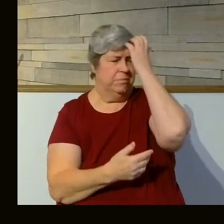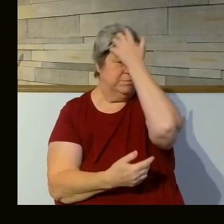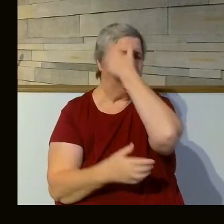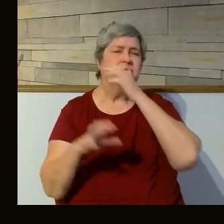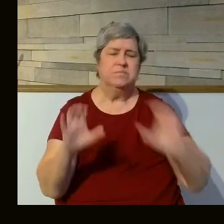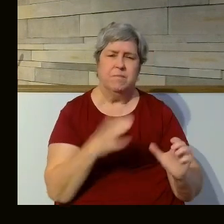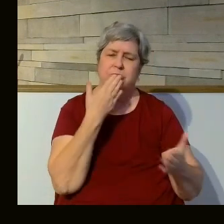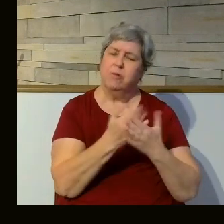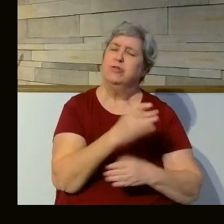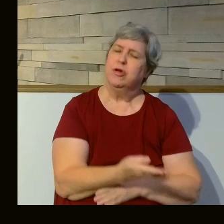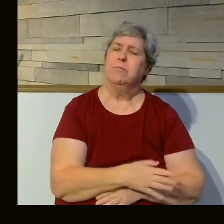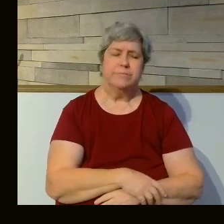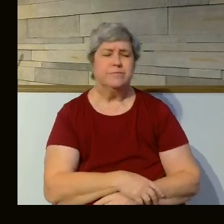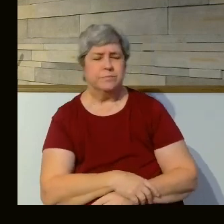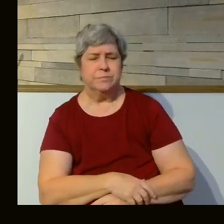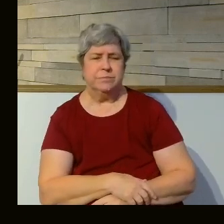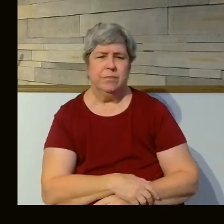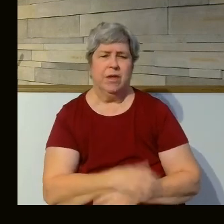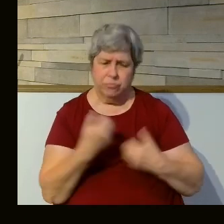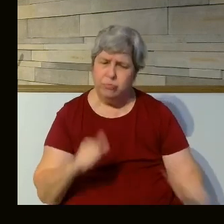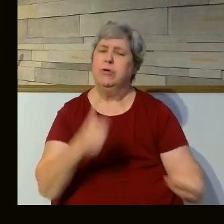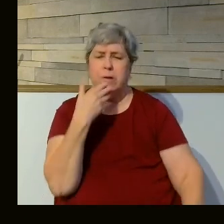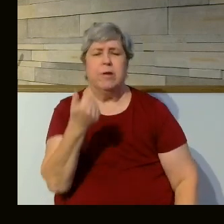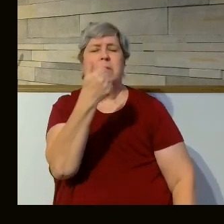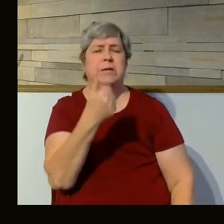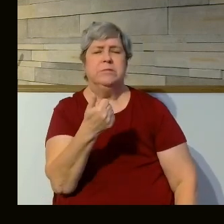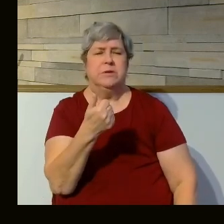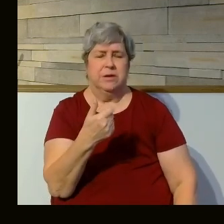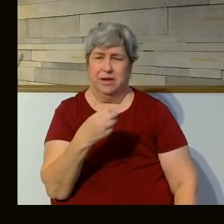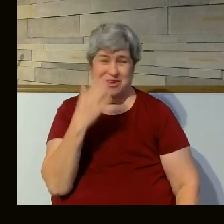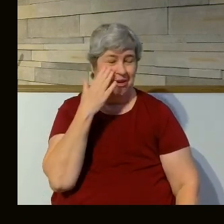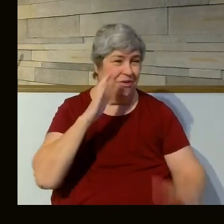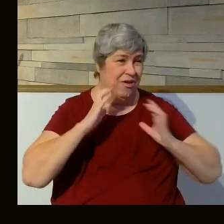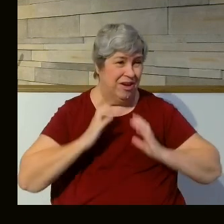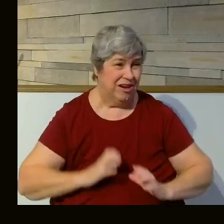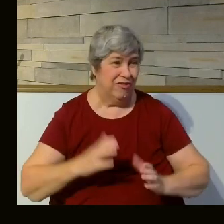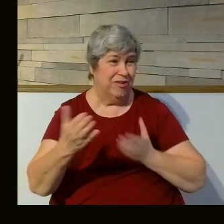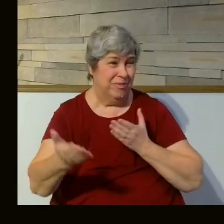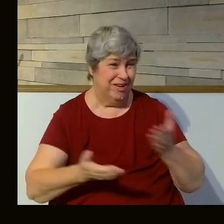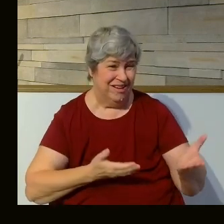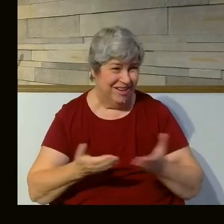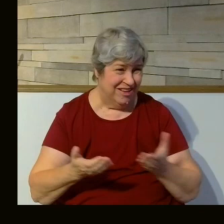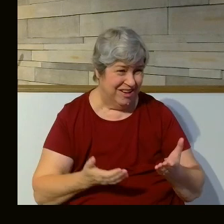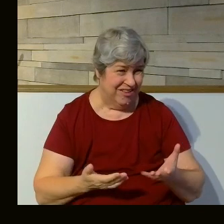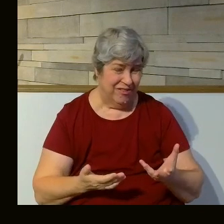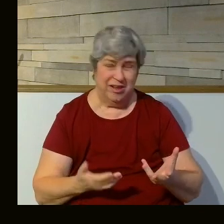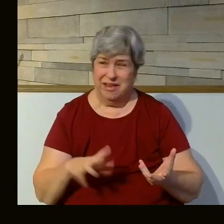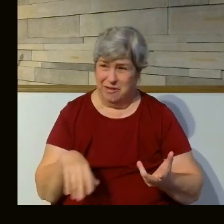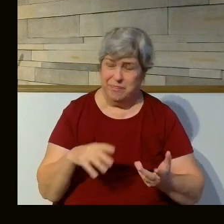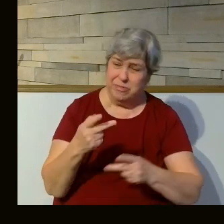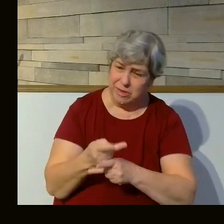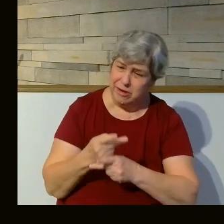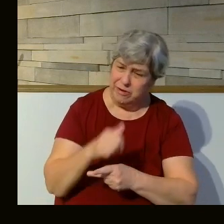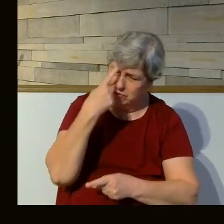doing a good job? What happened to trying your best? What happened to customer service? What happened to caring about the other person?